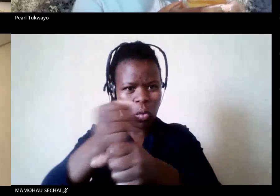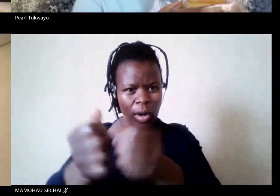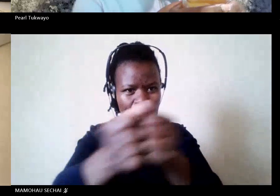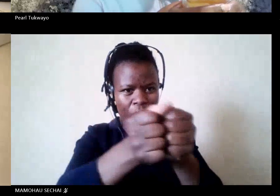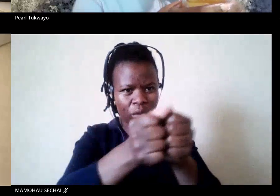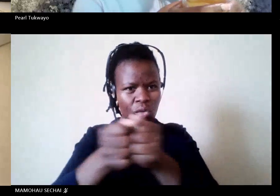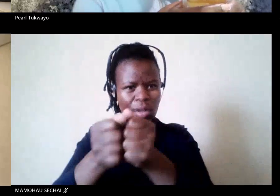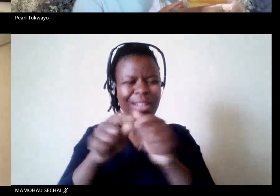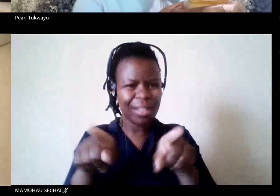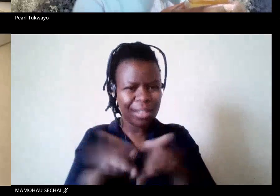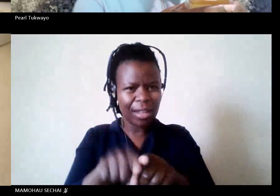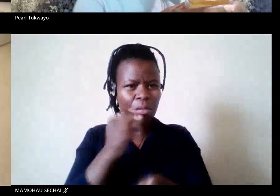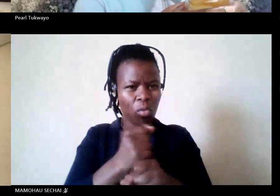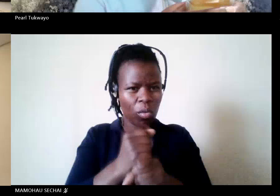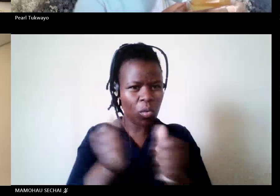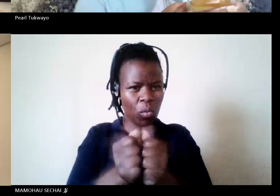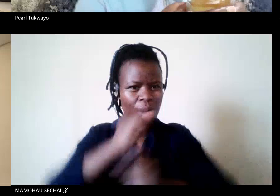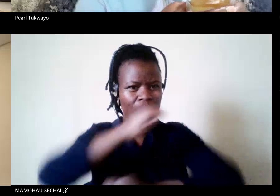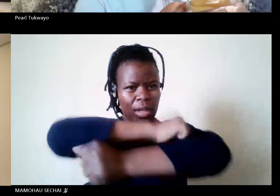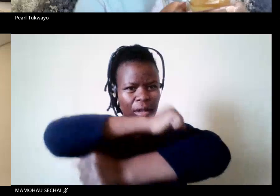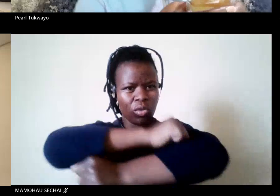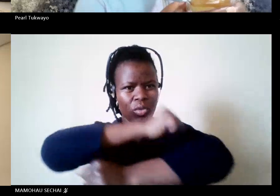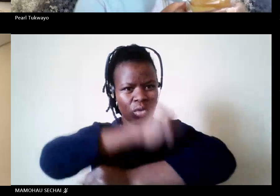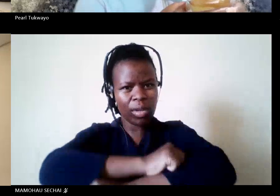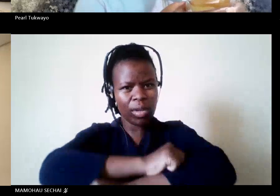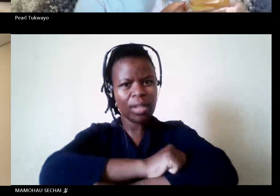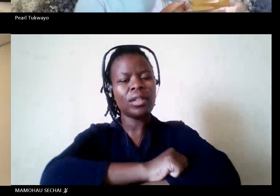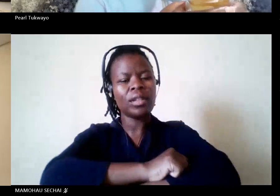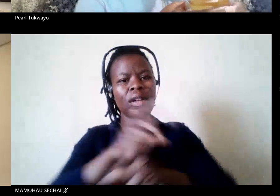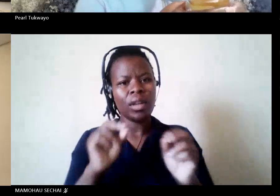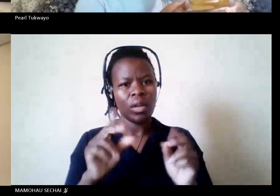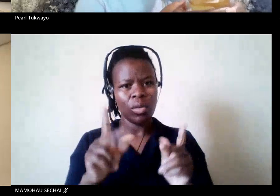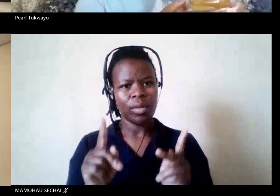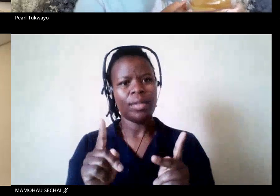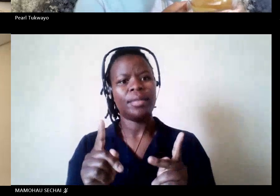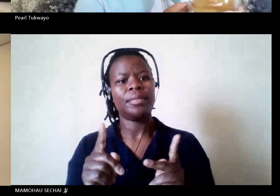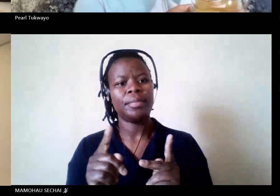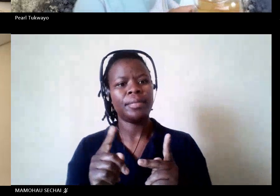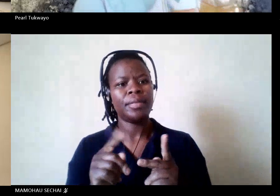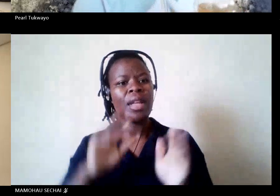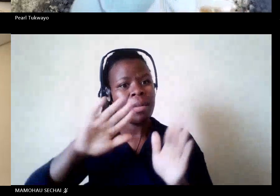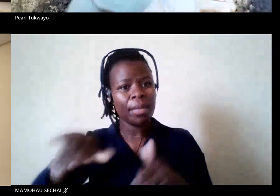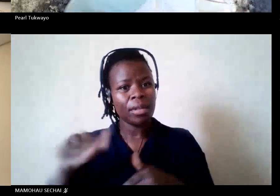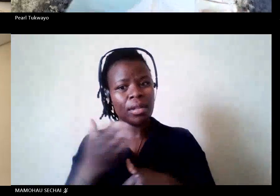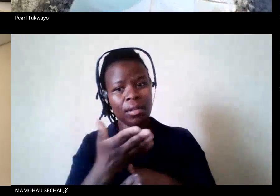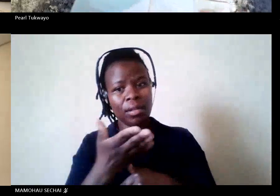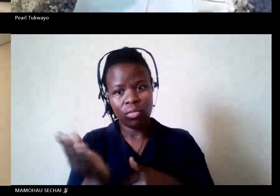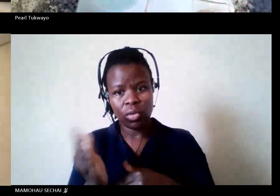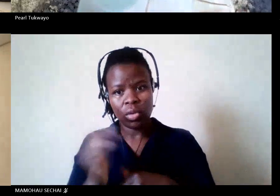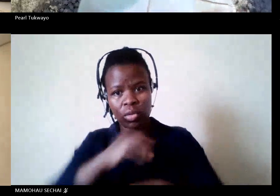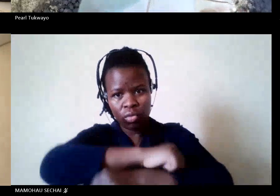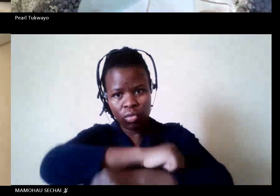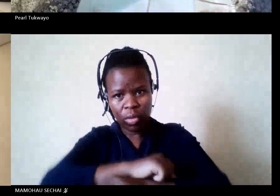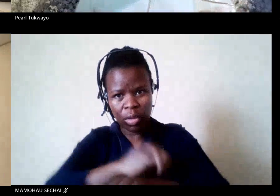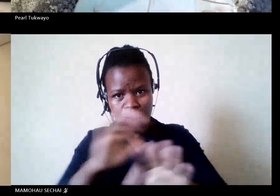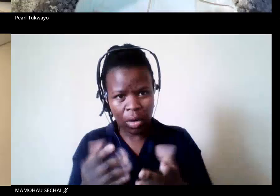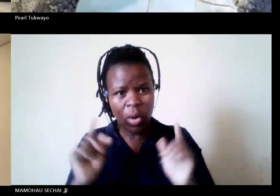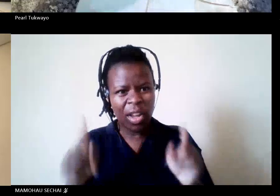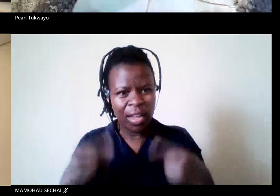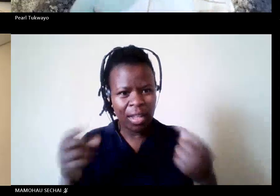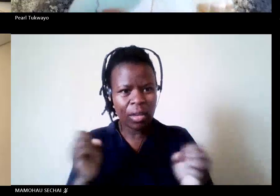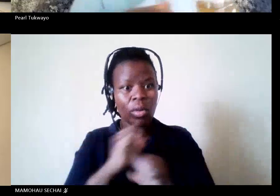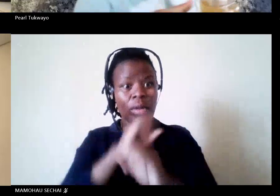with students left an imprint of students that they carry on, So I won't be surprised if in future, one way or another, somewhere